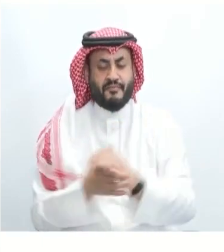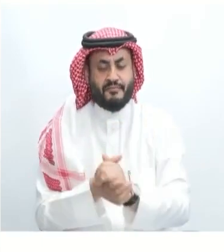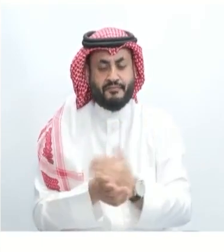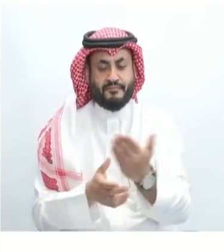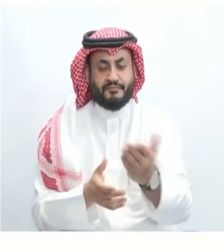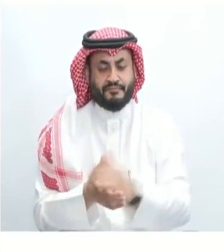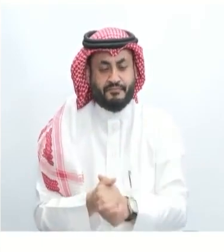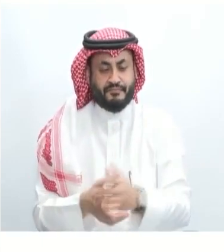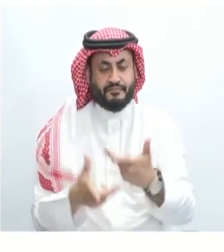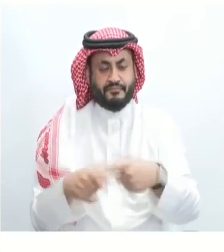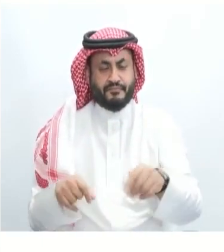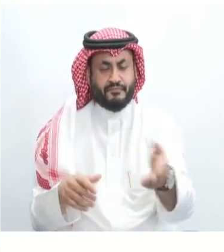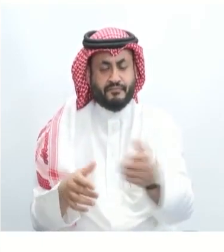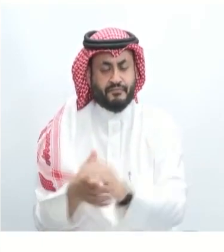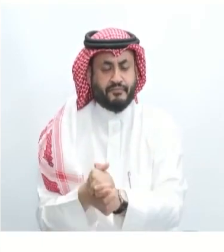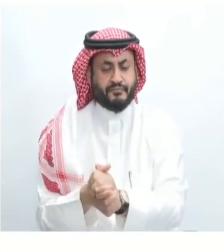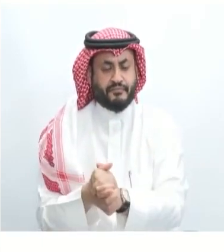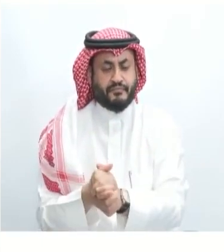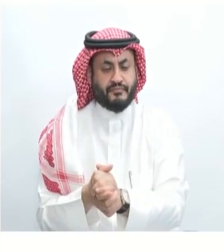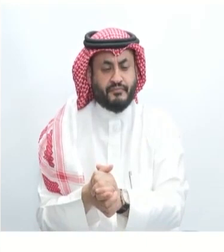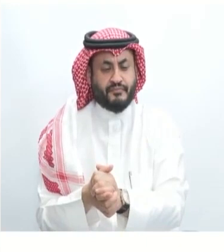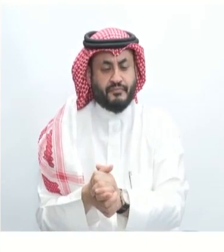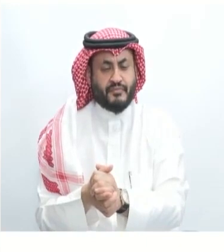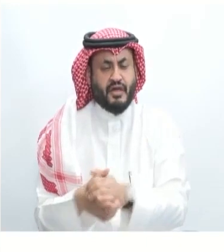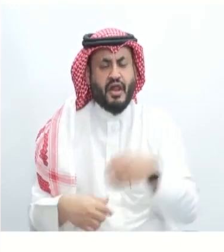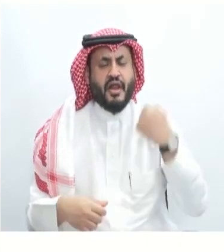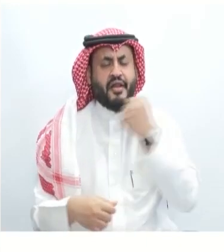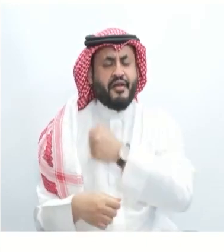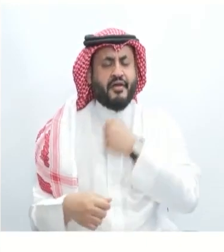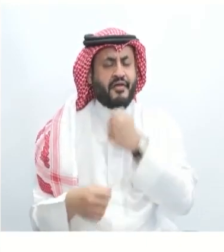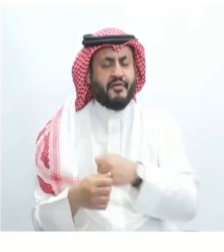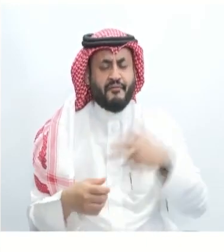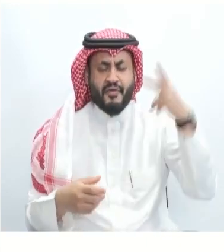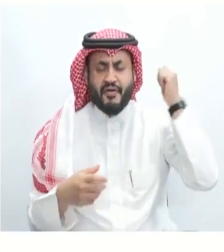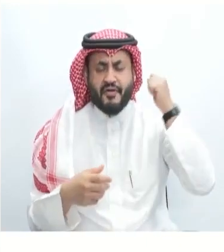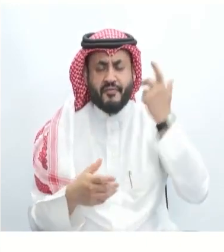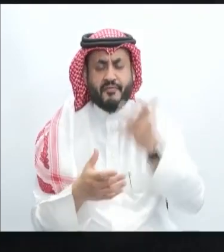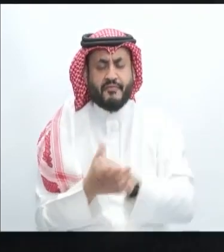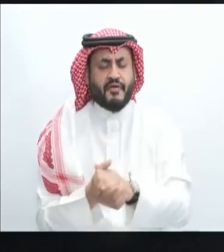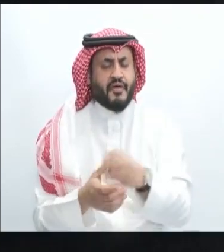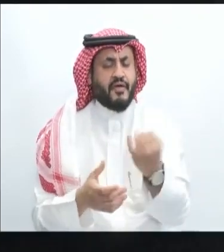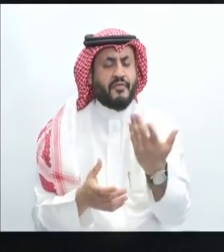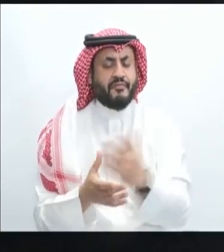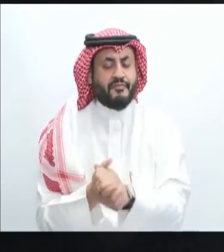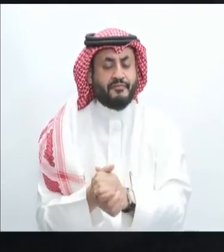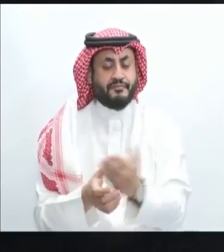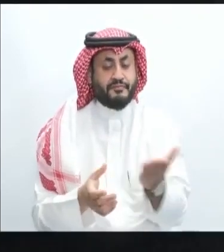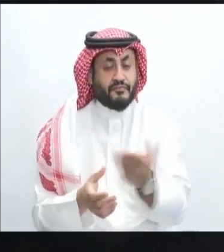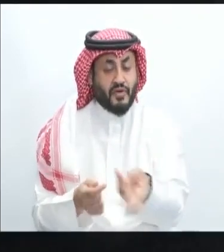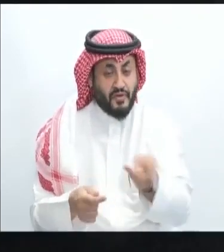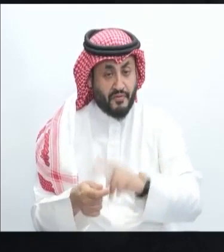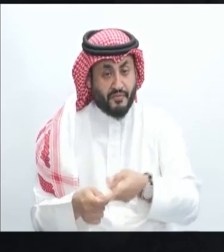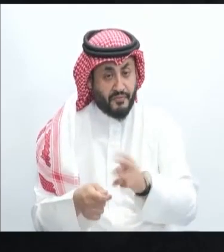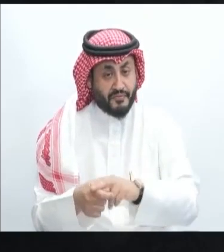And finally, how many times do you take a bath or shower? So you can say,